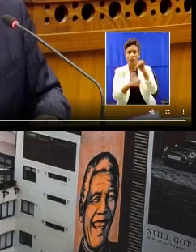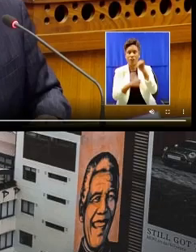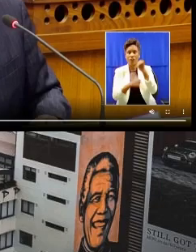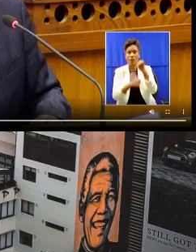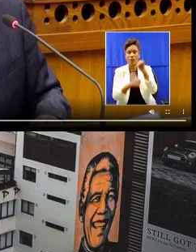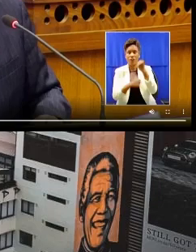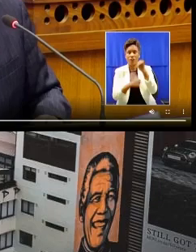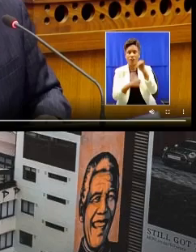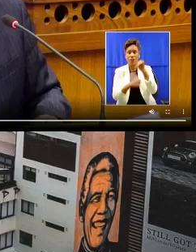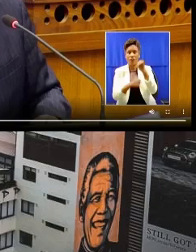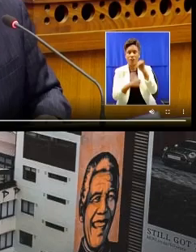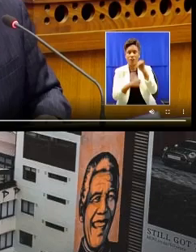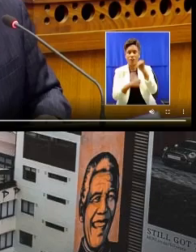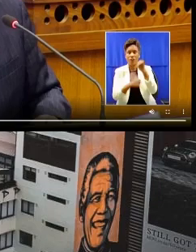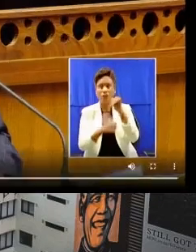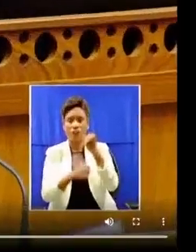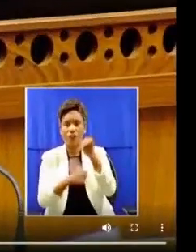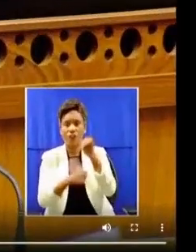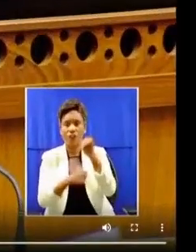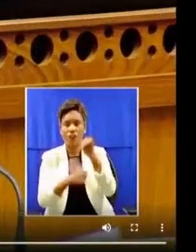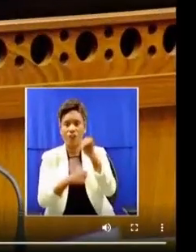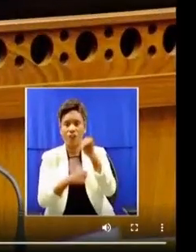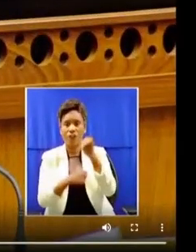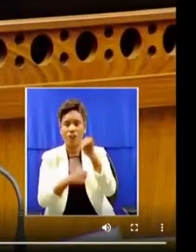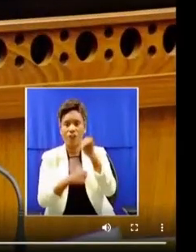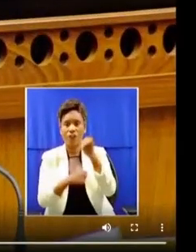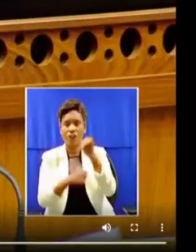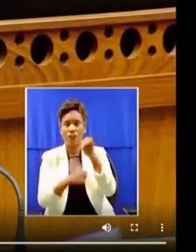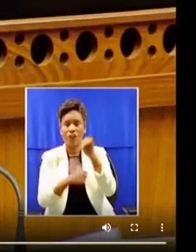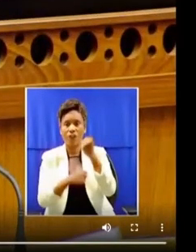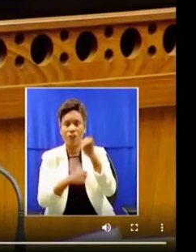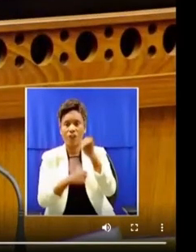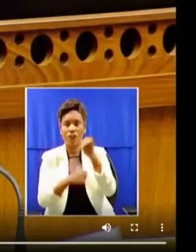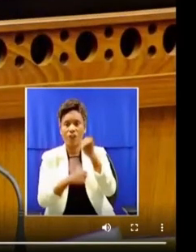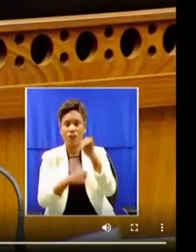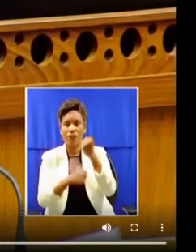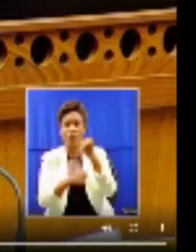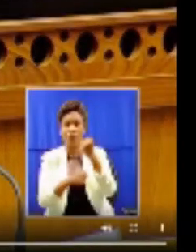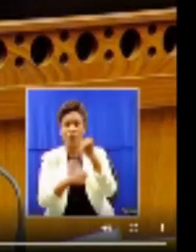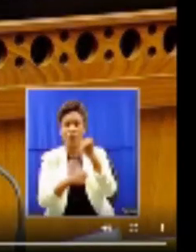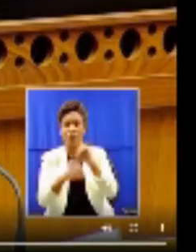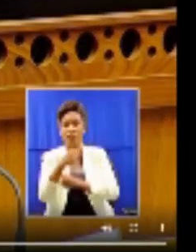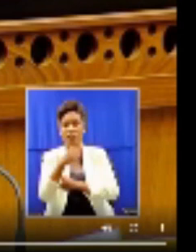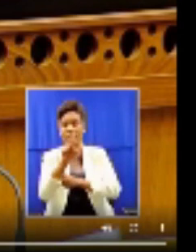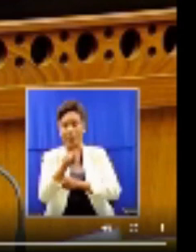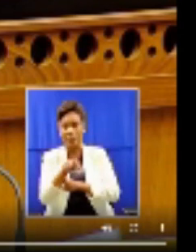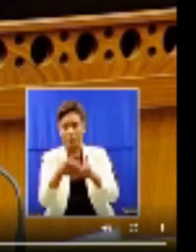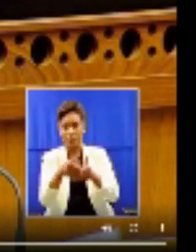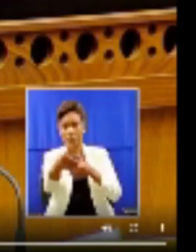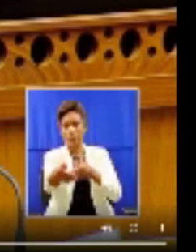the wheels spinning in his mind as he confronts that part of the speech.